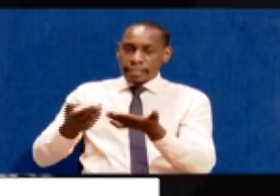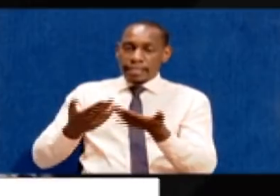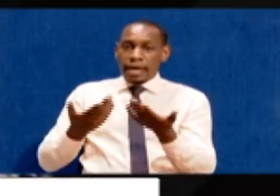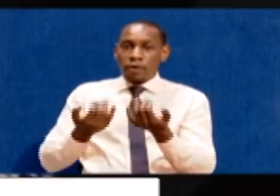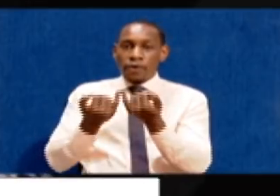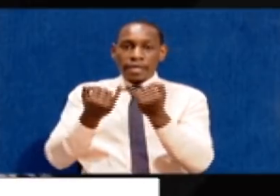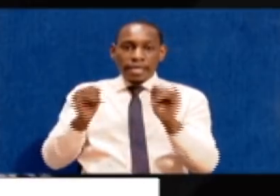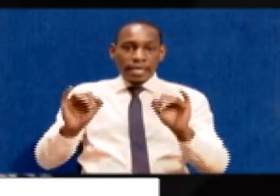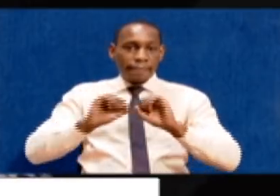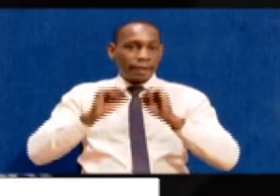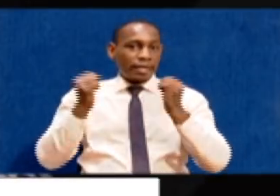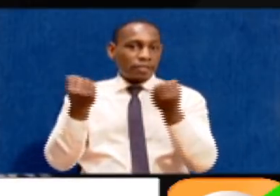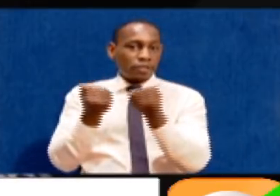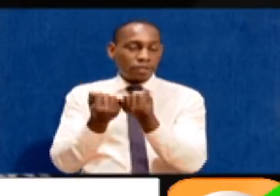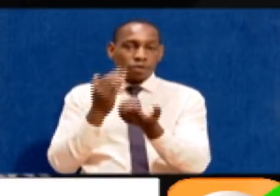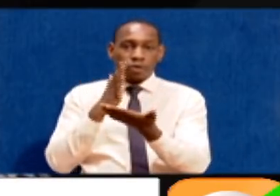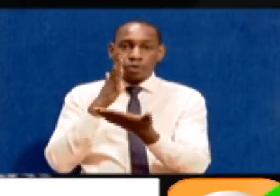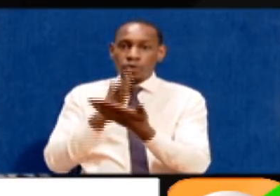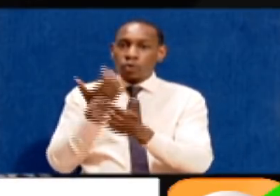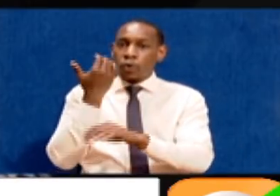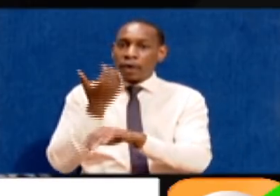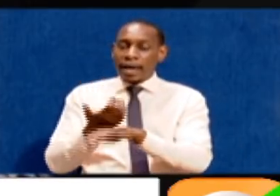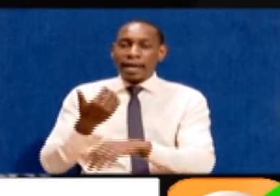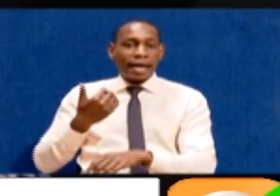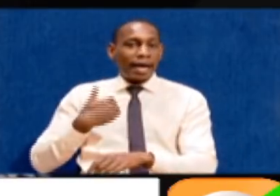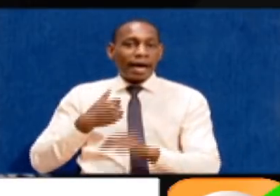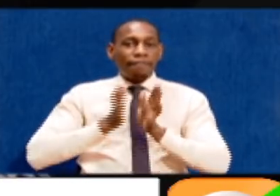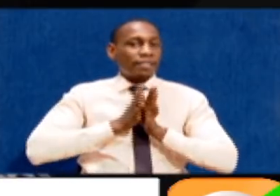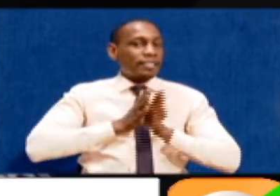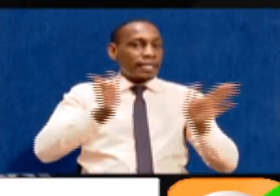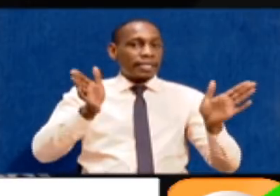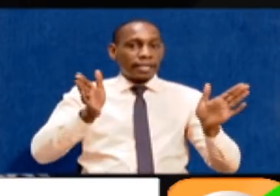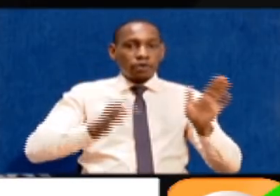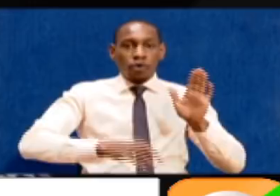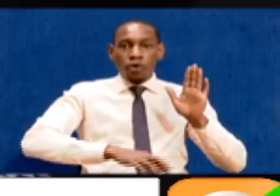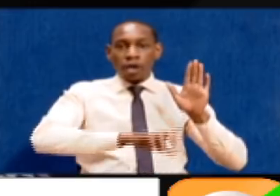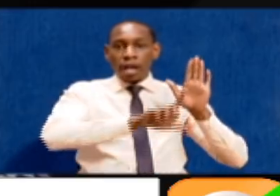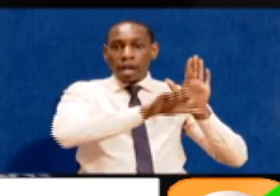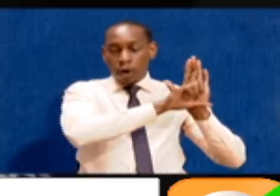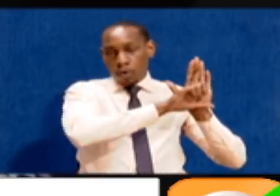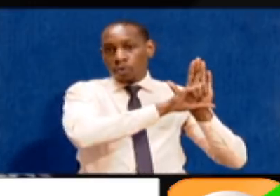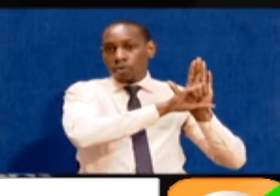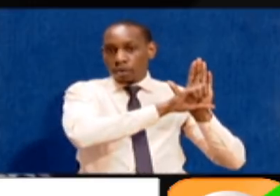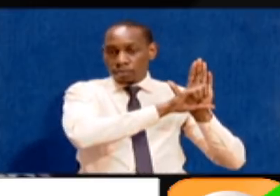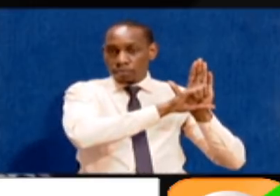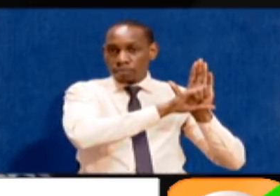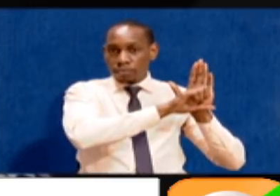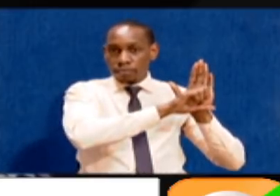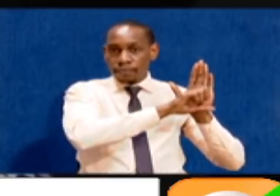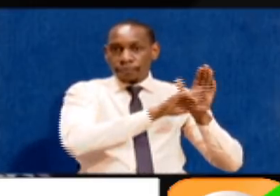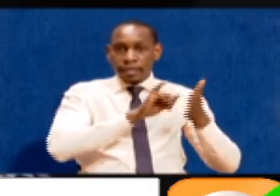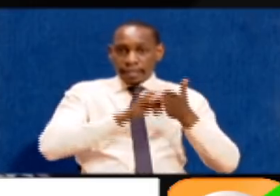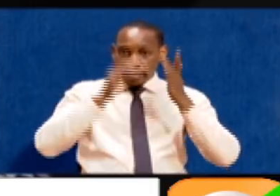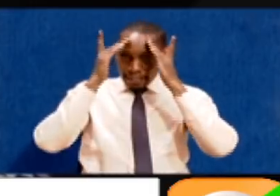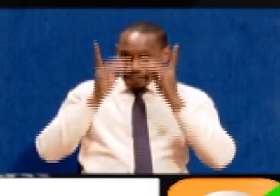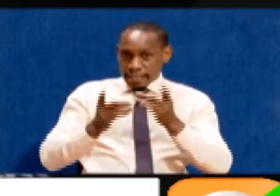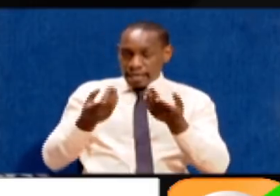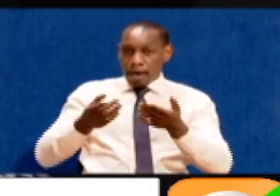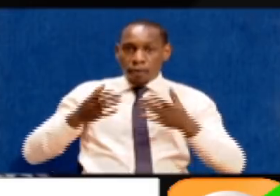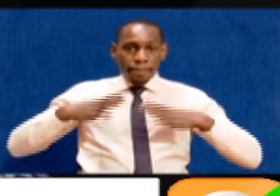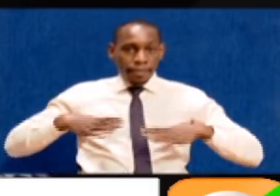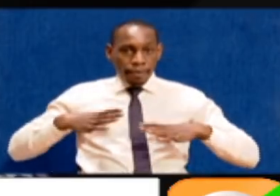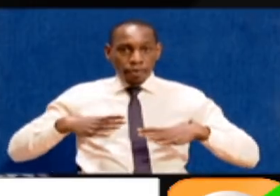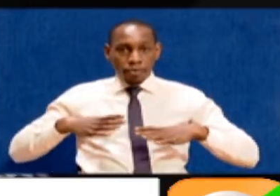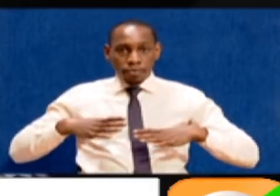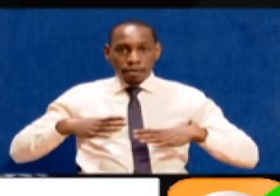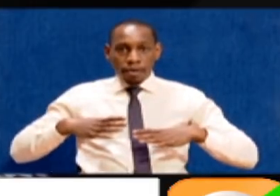societies. So it's difficult to have a blanket regulation that determines how